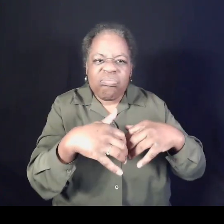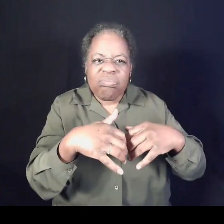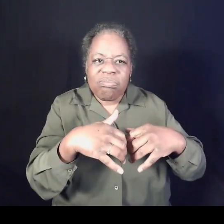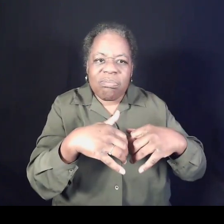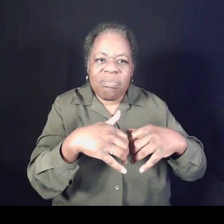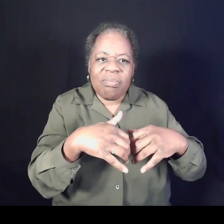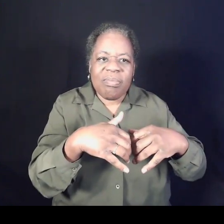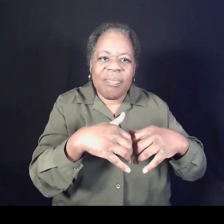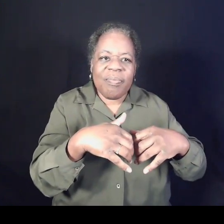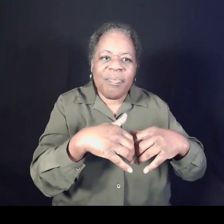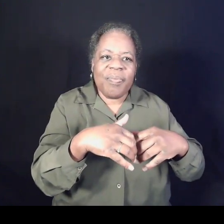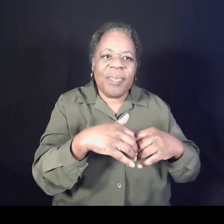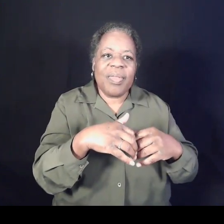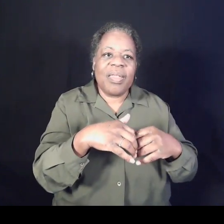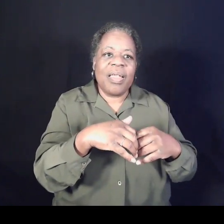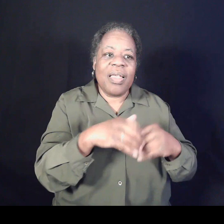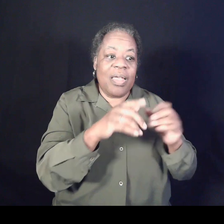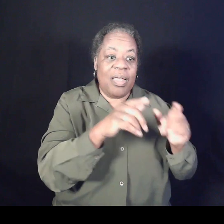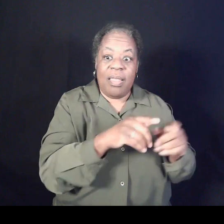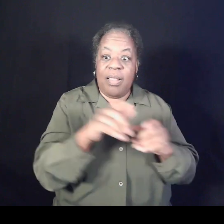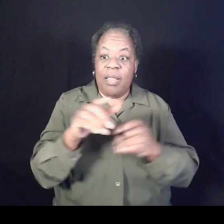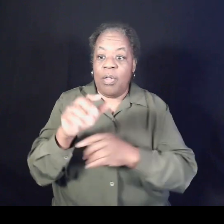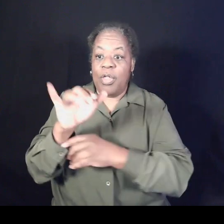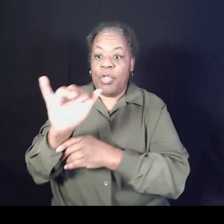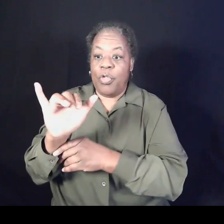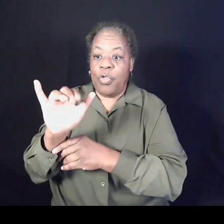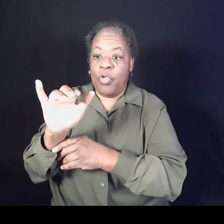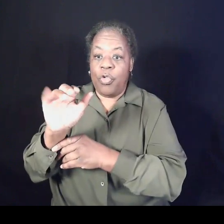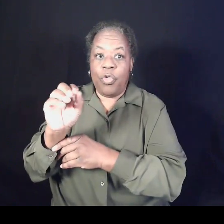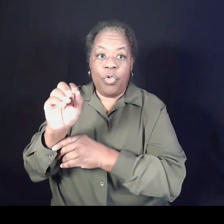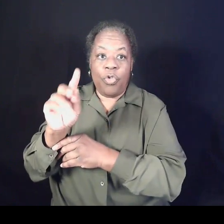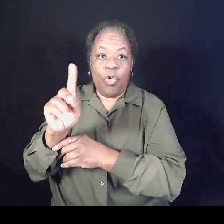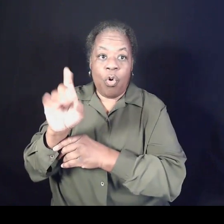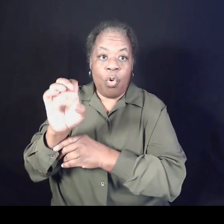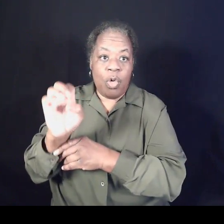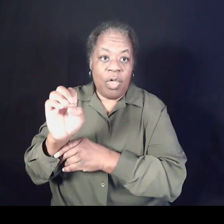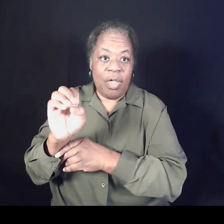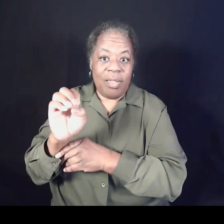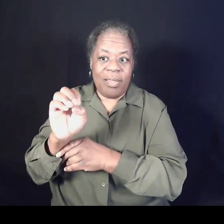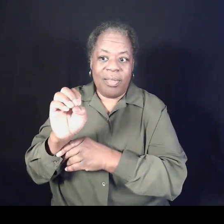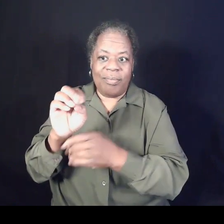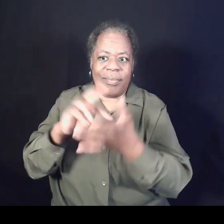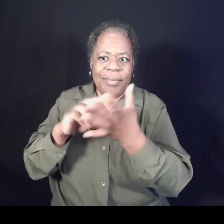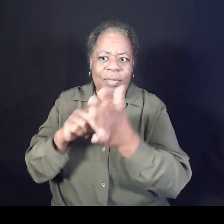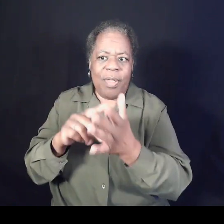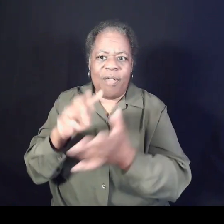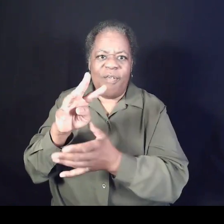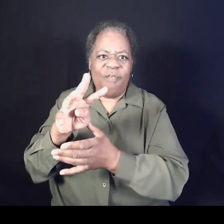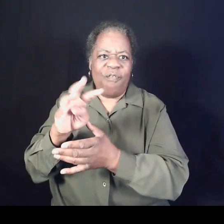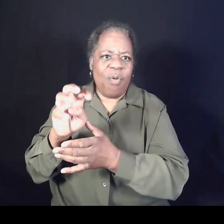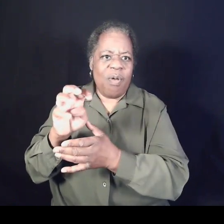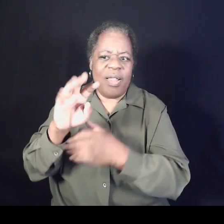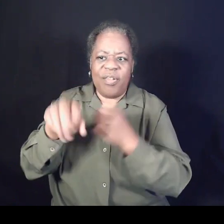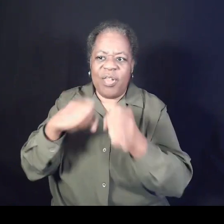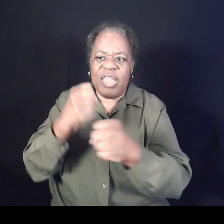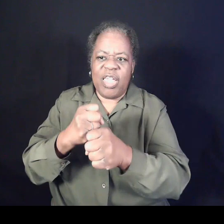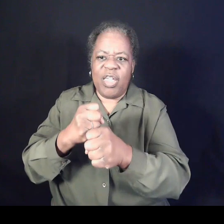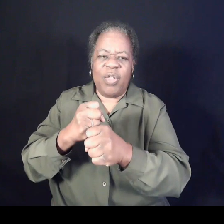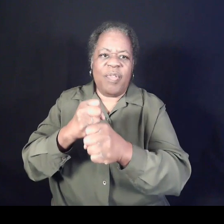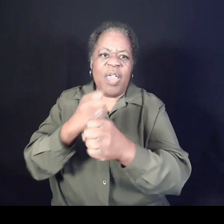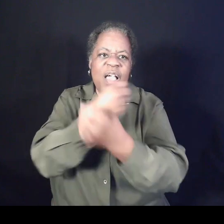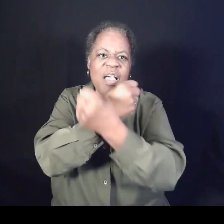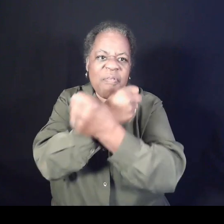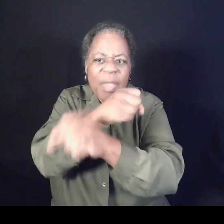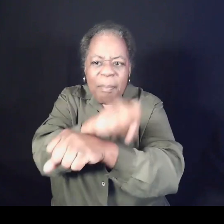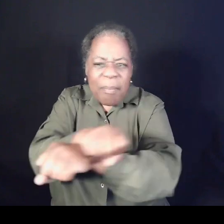And then that reference to the yoke brought to mind their 400 years of bondage in Egypt, when they were